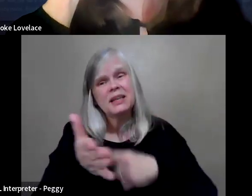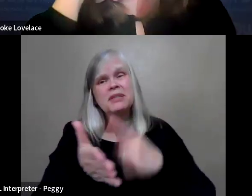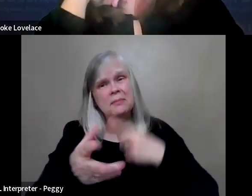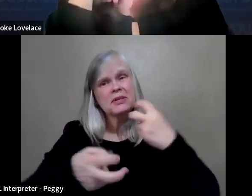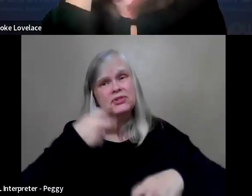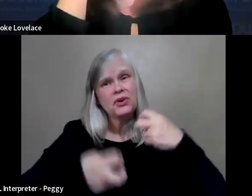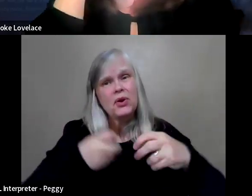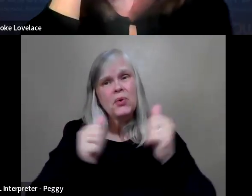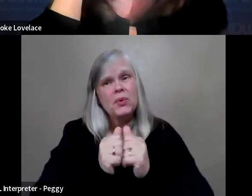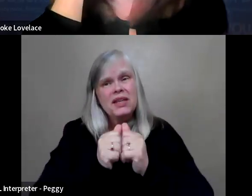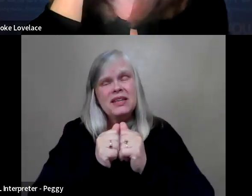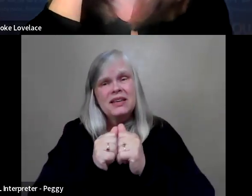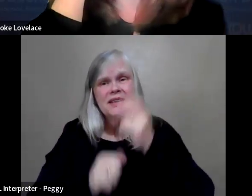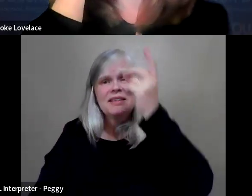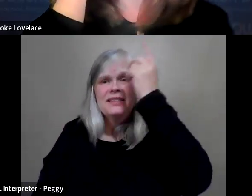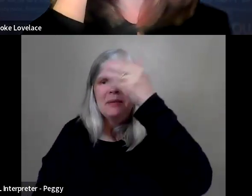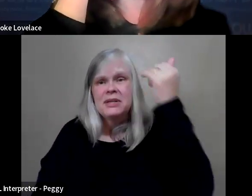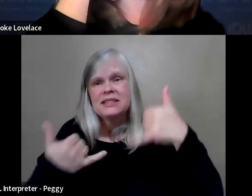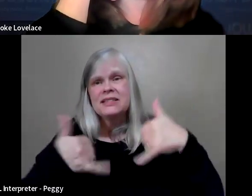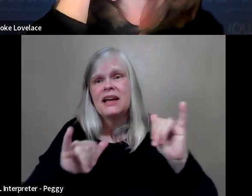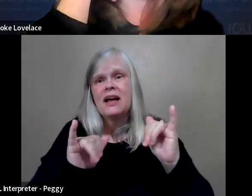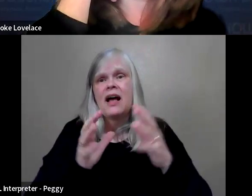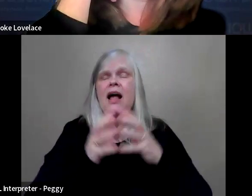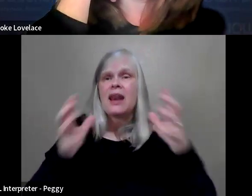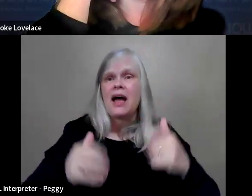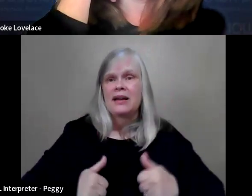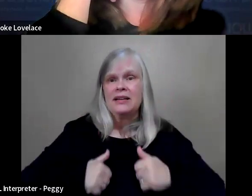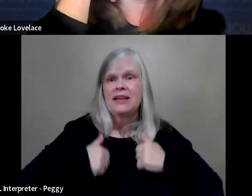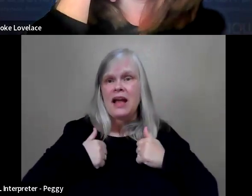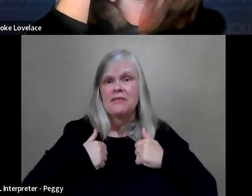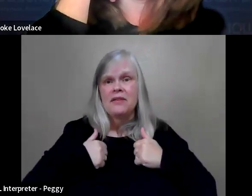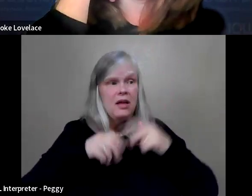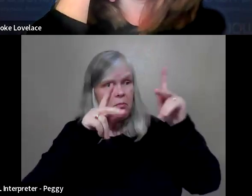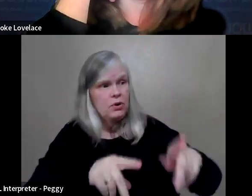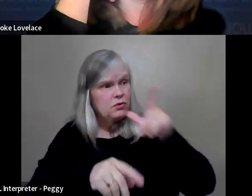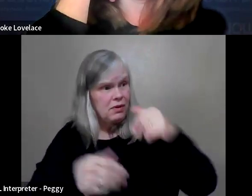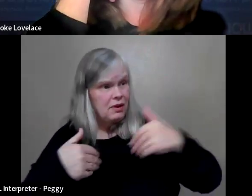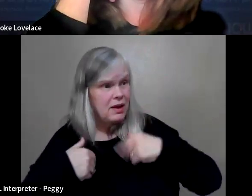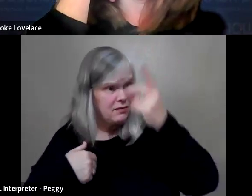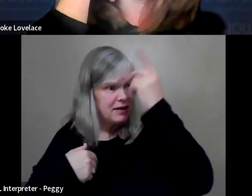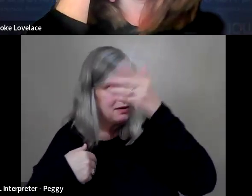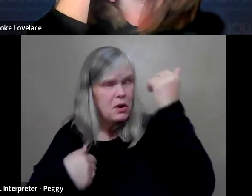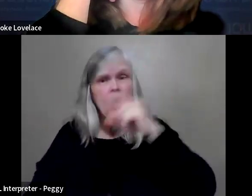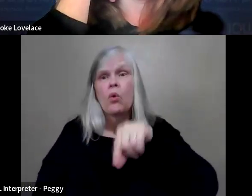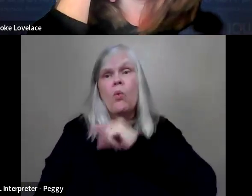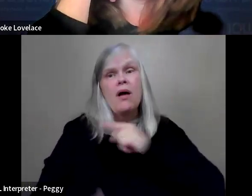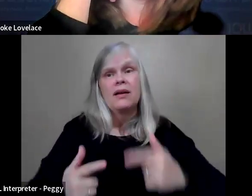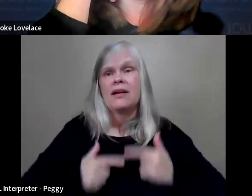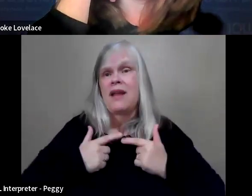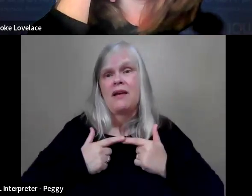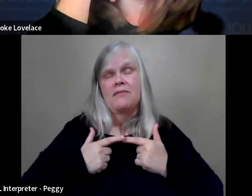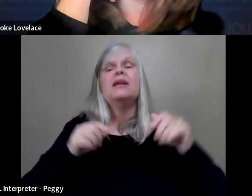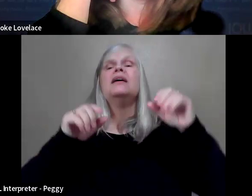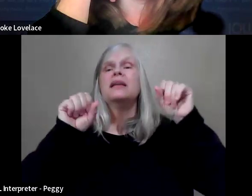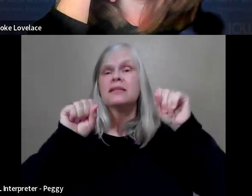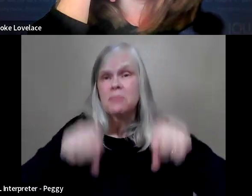that journey with dementia, there's still a lot of life. For someone with dementia, quality of life is absolutely